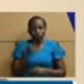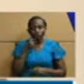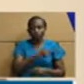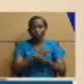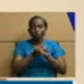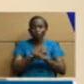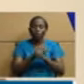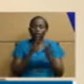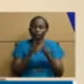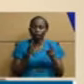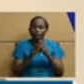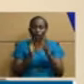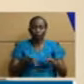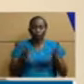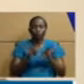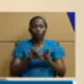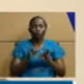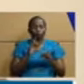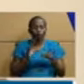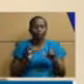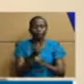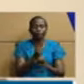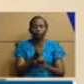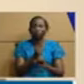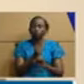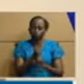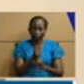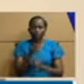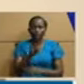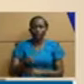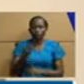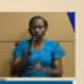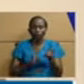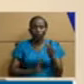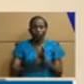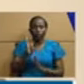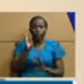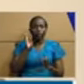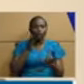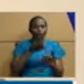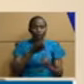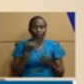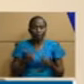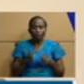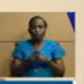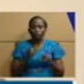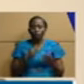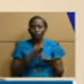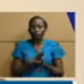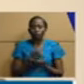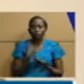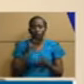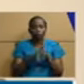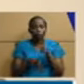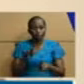is a critical prerequisite for achieving national development goals, and the need to guarantee social protection to the